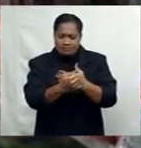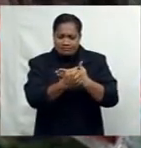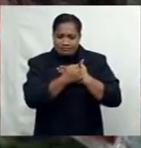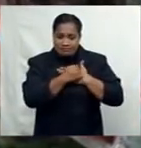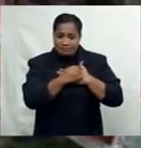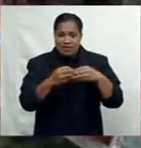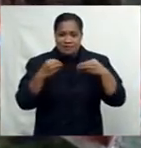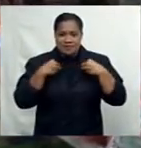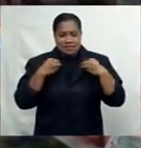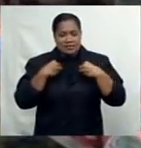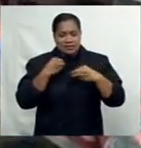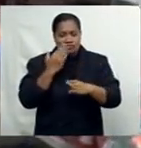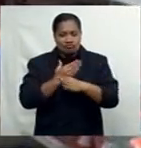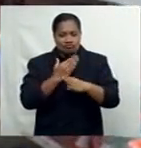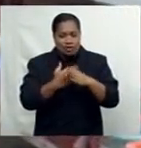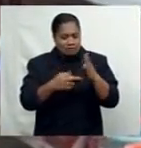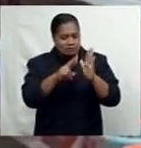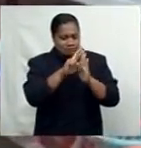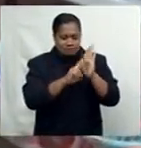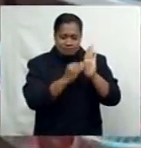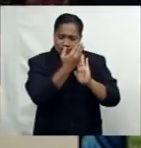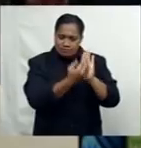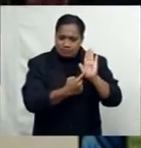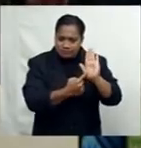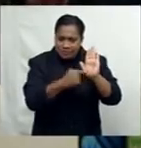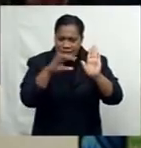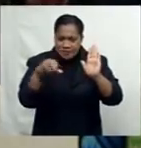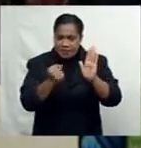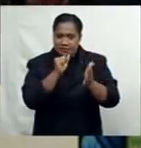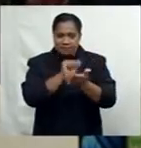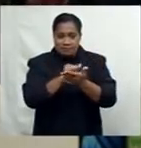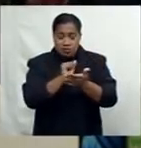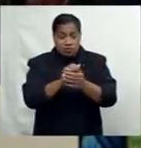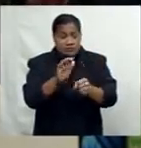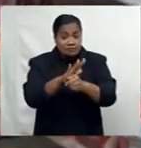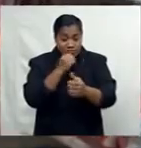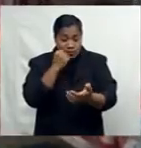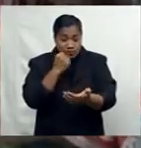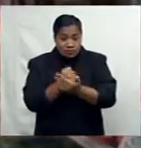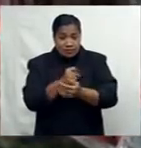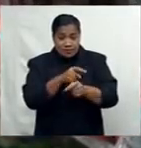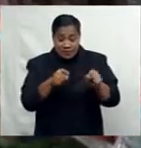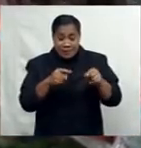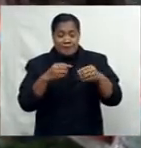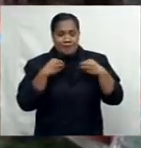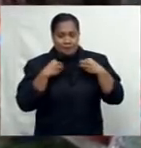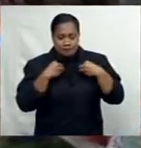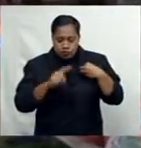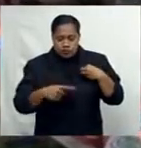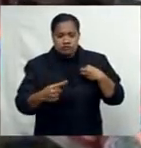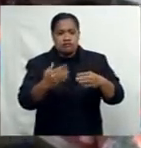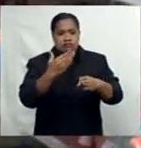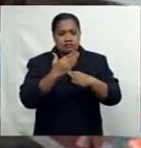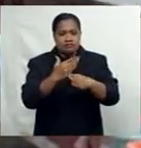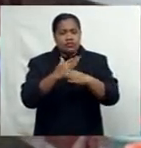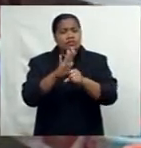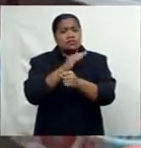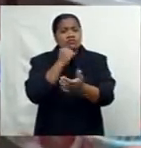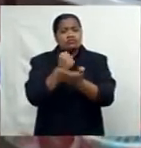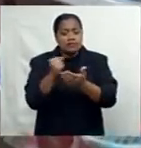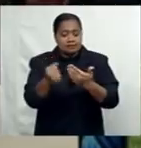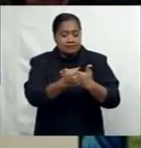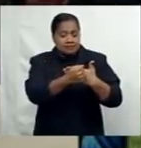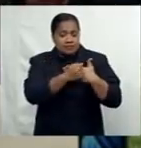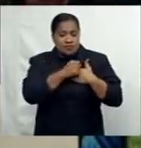The adherence to the COVID-safe protocols ensures that businesses continue operating, ensuring the safety of